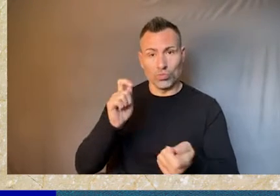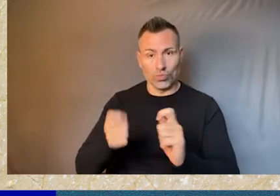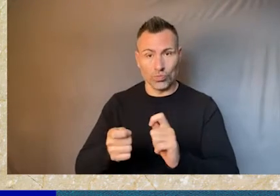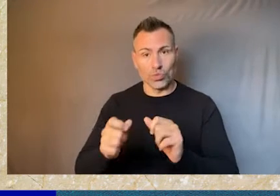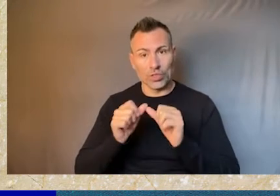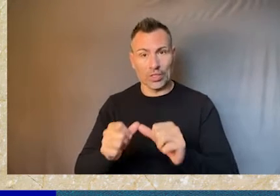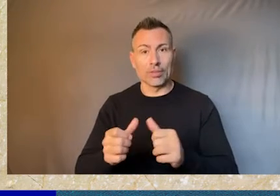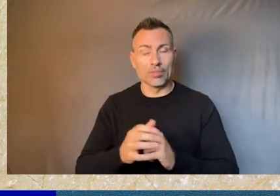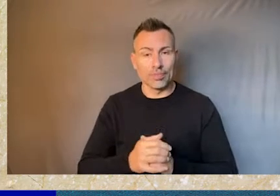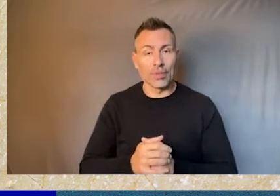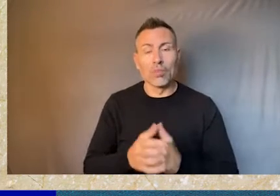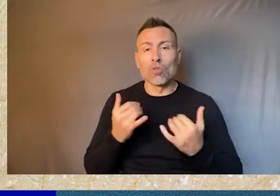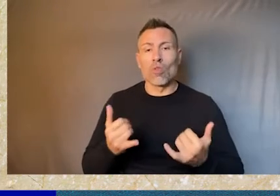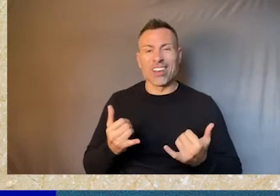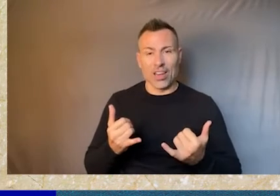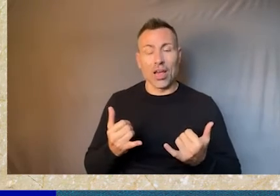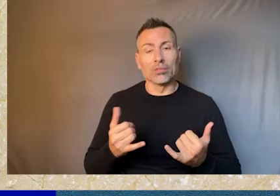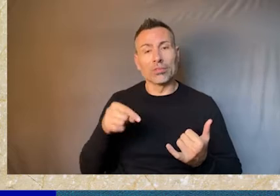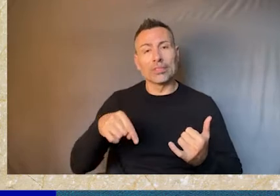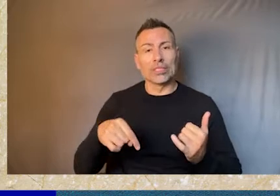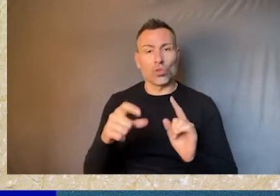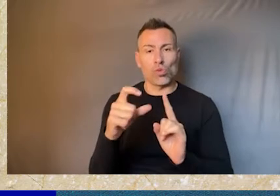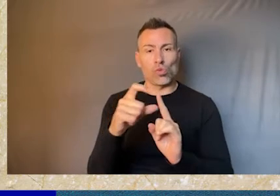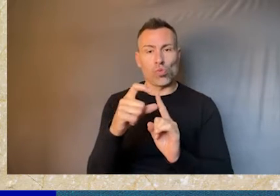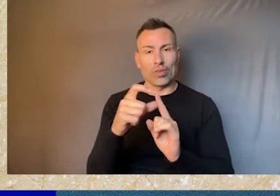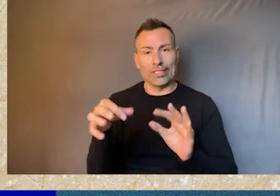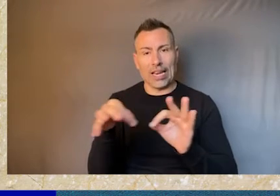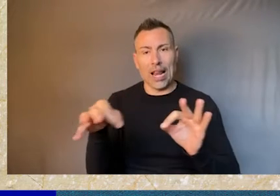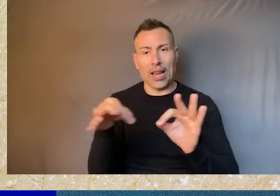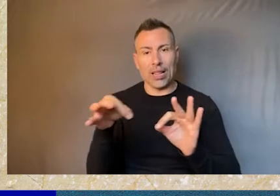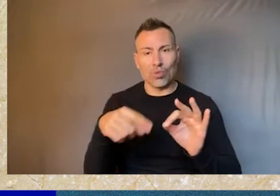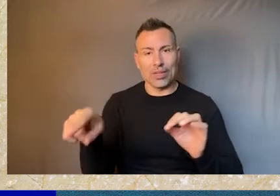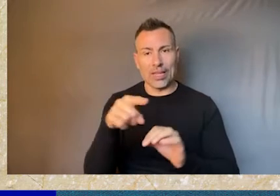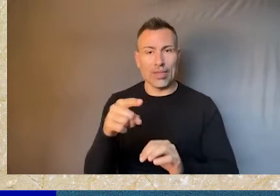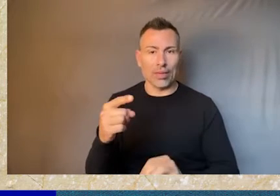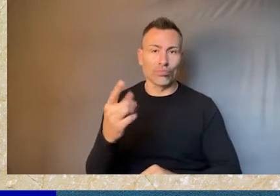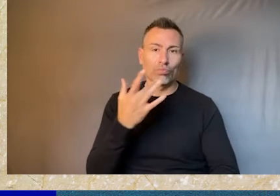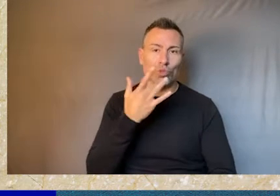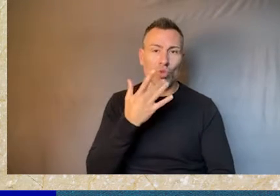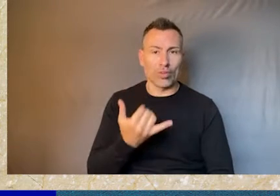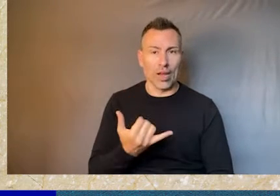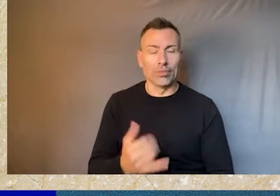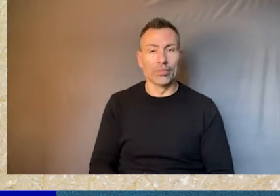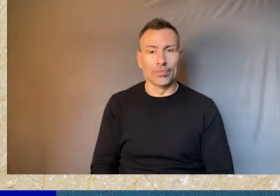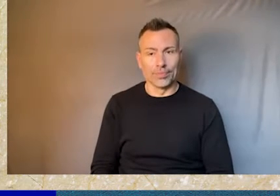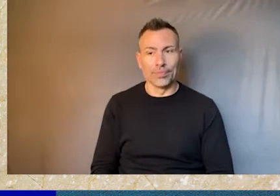are right now, these are the words and the language that people with disabilities want to be using. You also want to